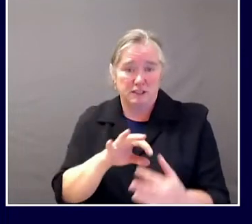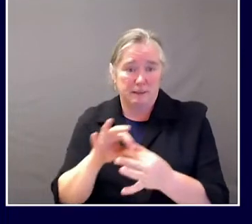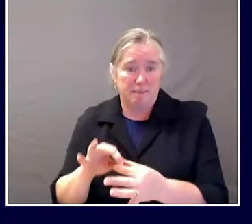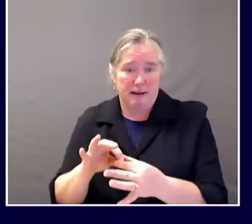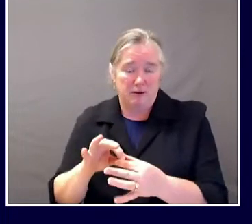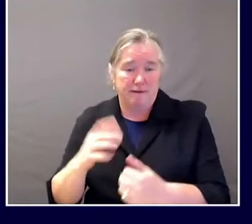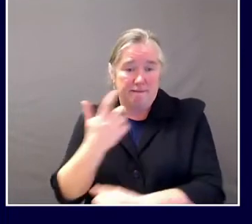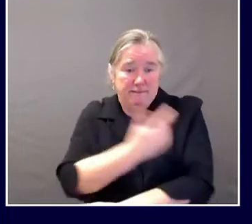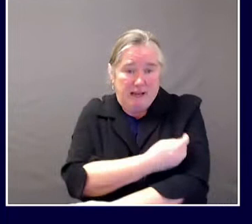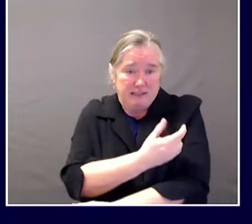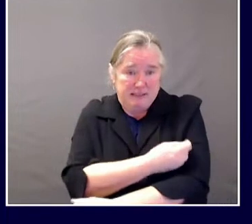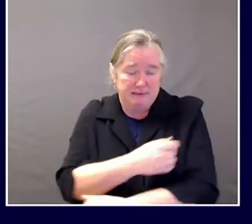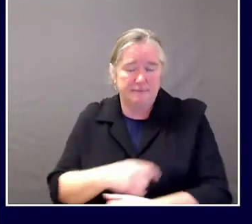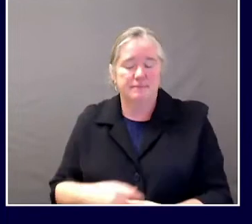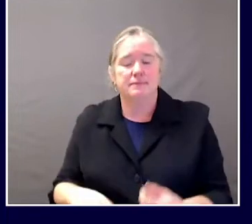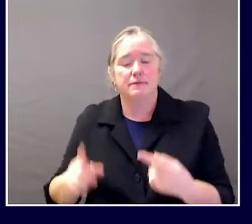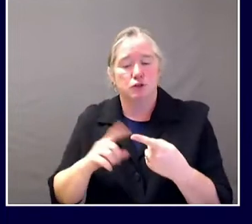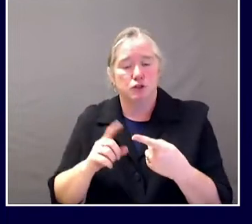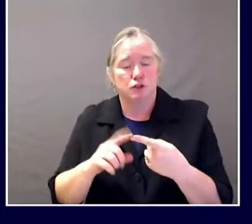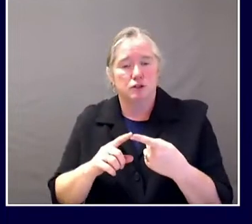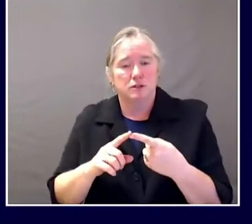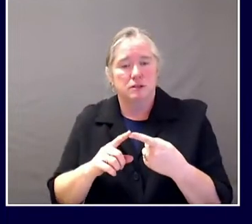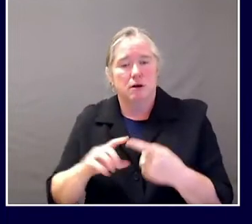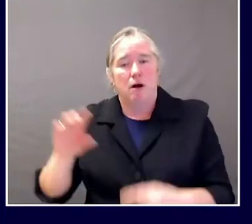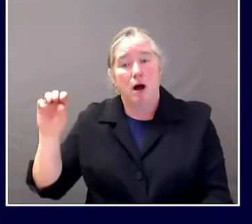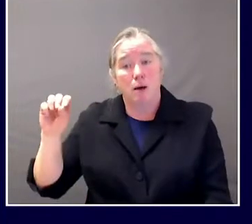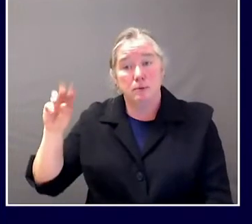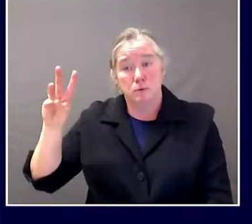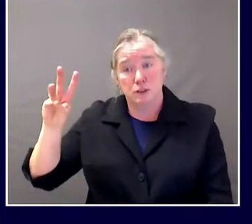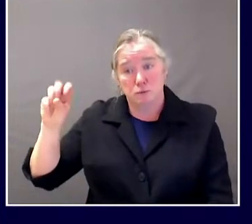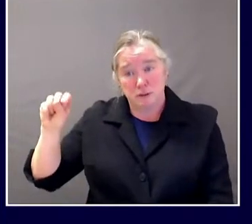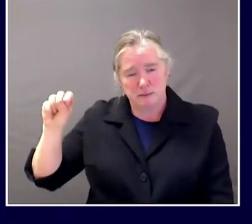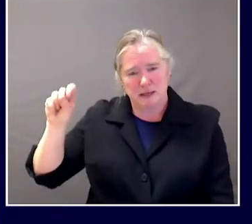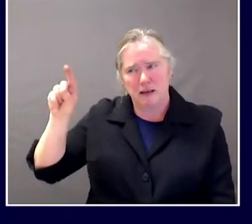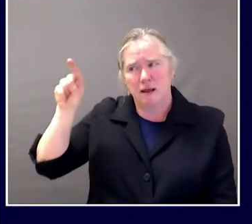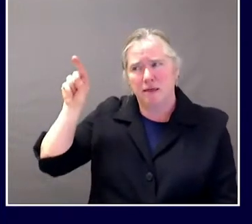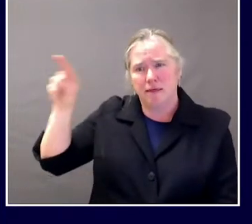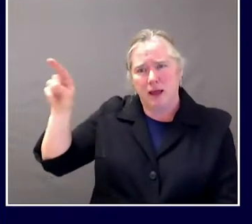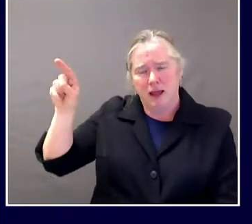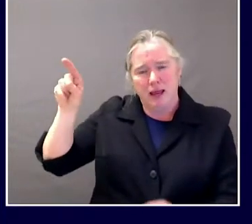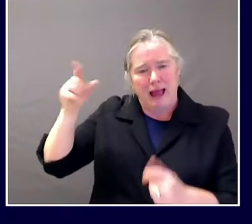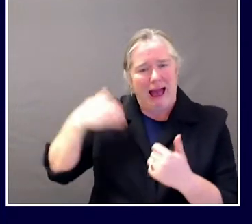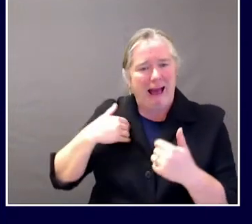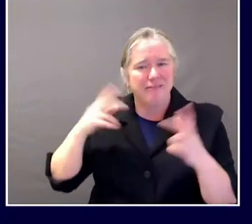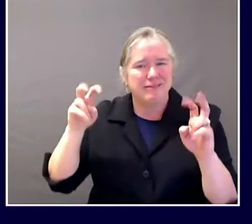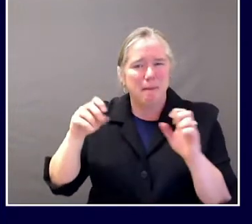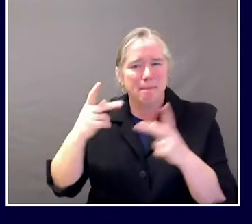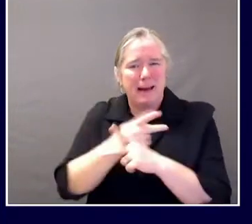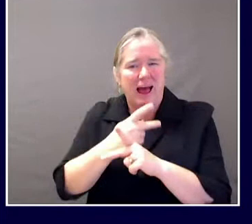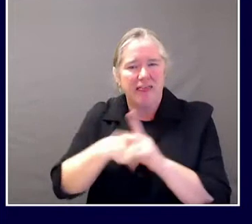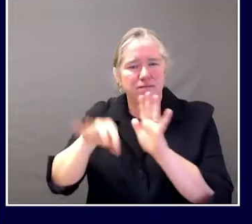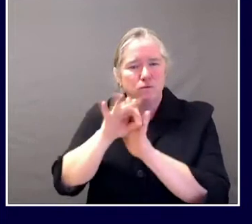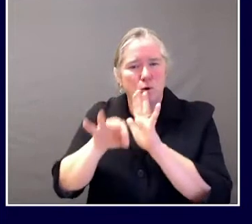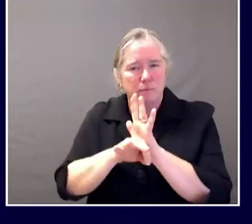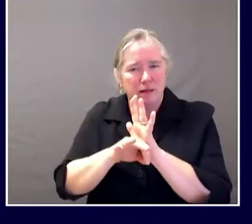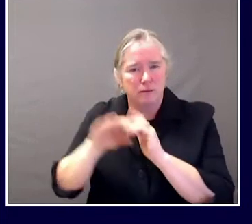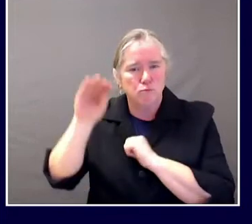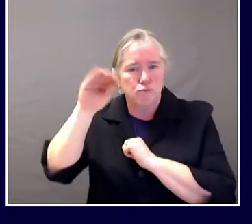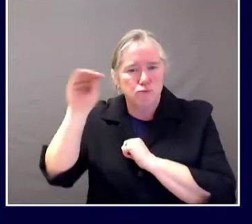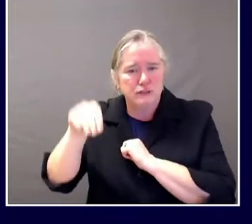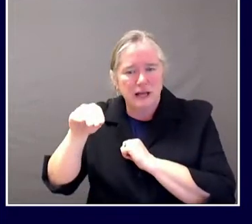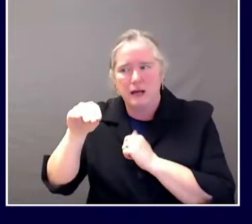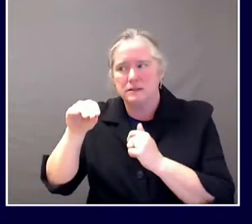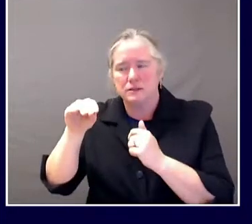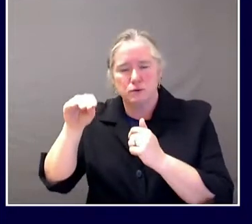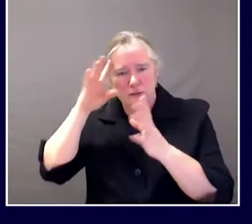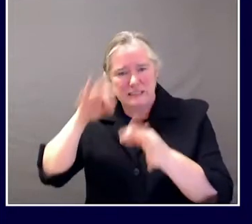first one is there a formula Operation Warp Speed follows to determine Maine's vaccine dose allocation? And if yes, can you